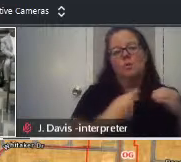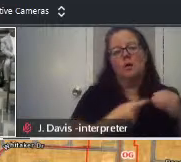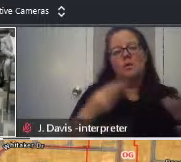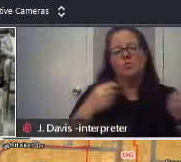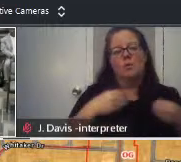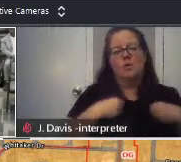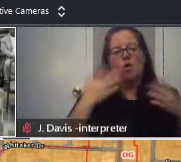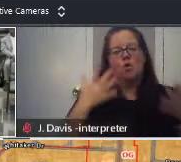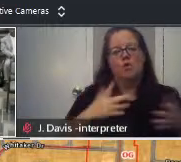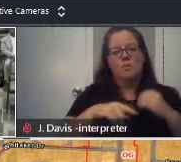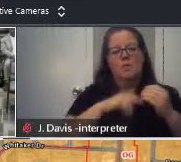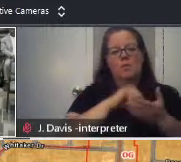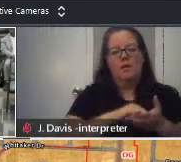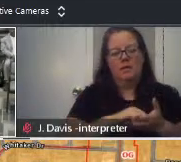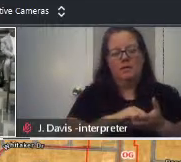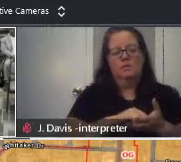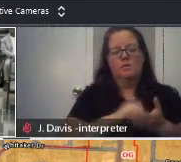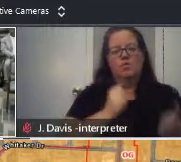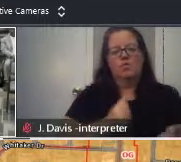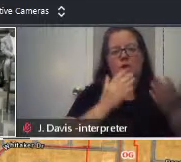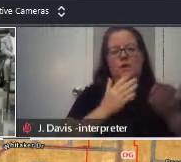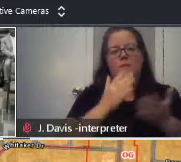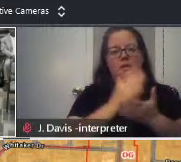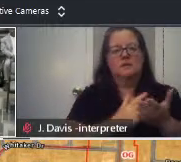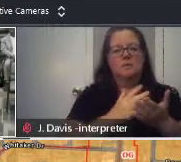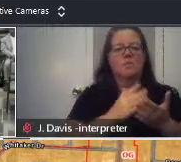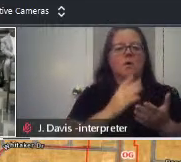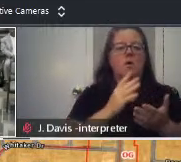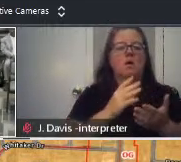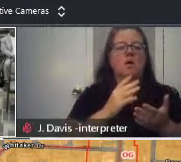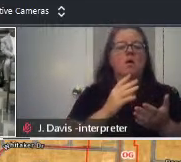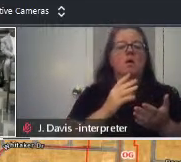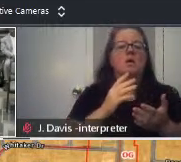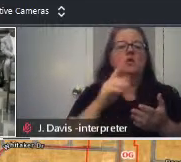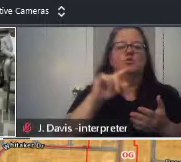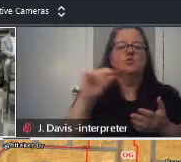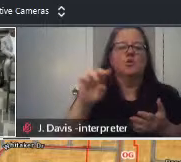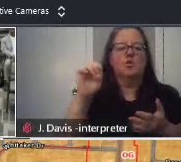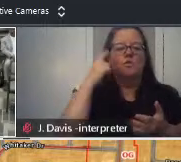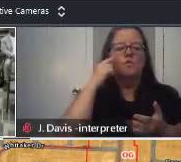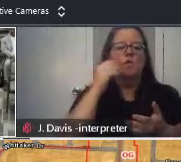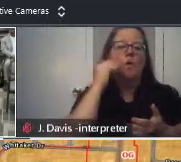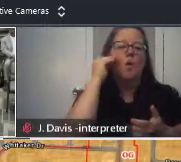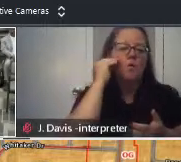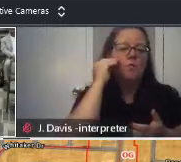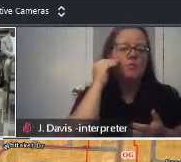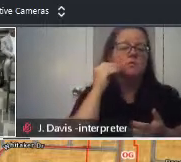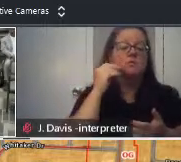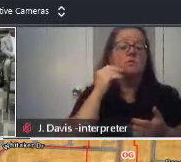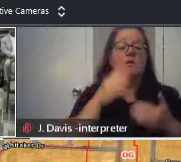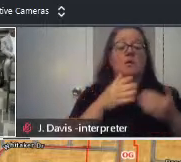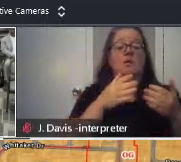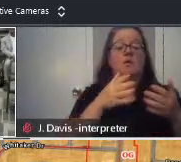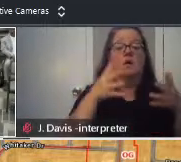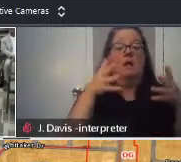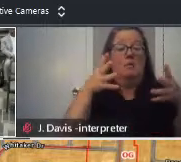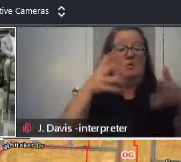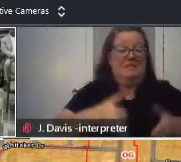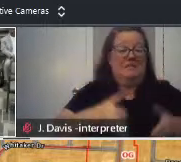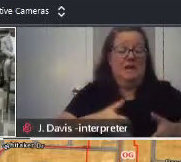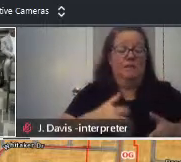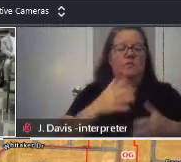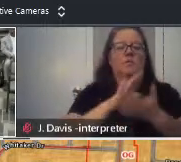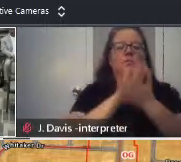about that option. So we're recommending some residential zoning there. And then the remainder of that anchor we would